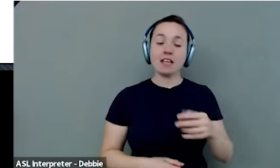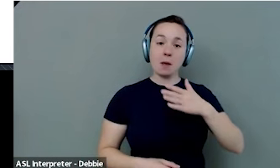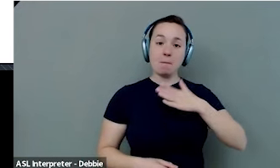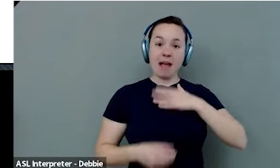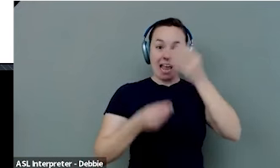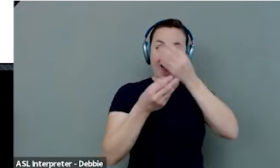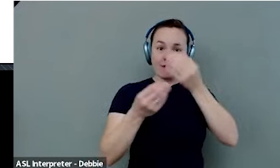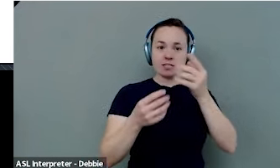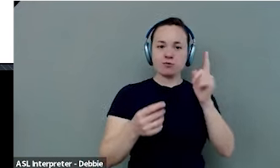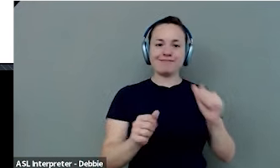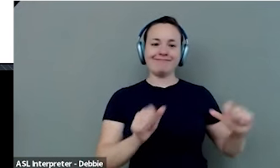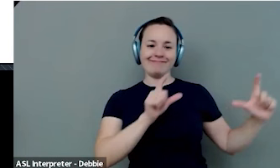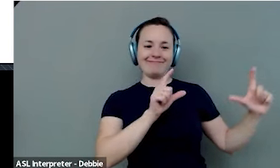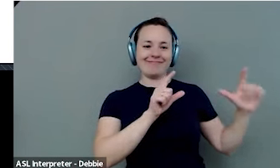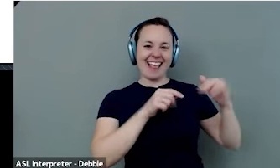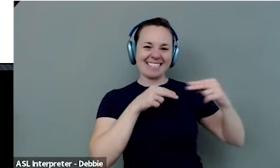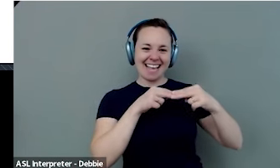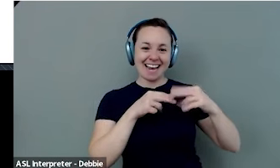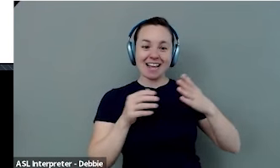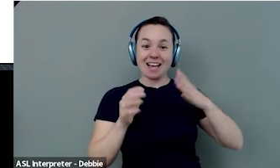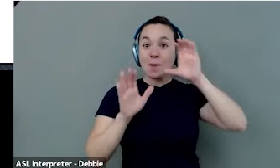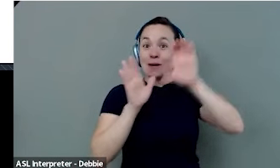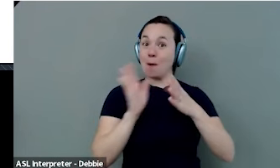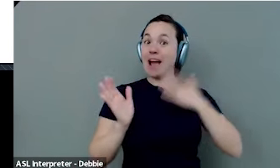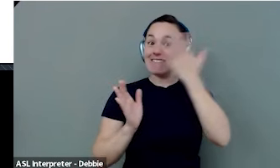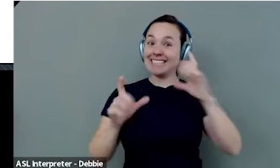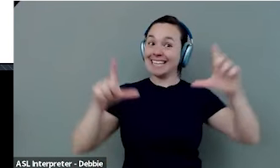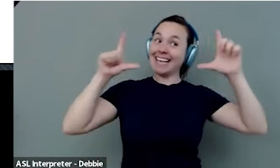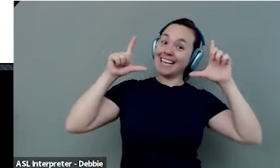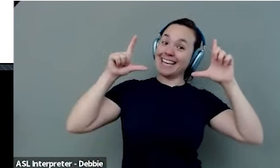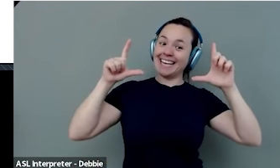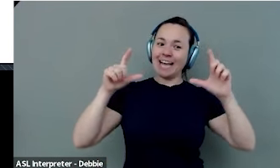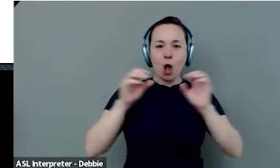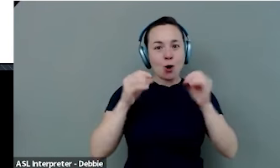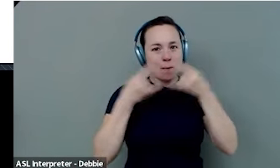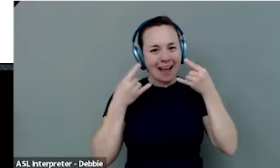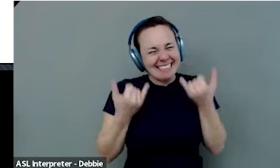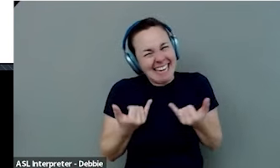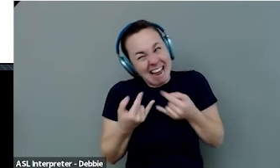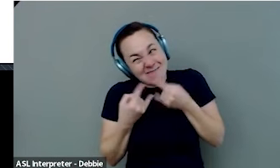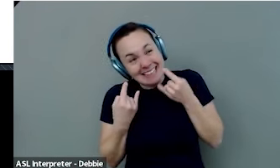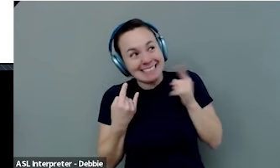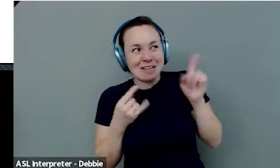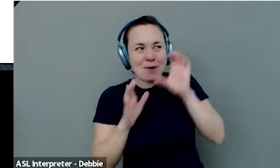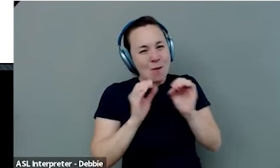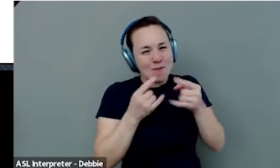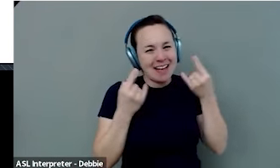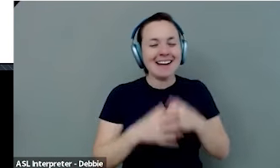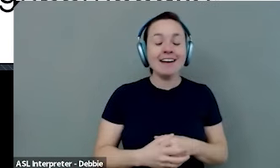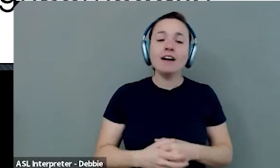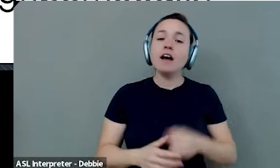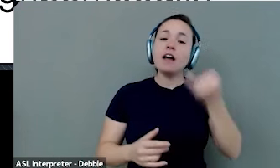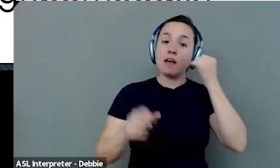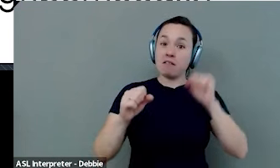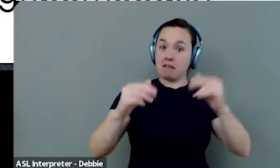information is up on this first slide with a picture of my face without a mask on. And then if we could move to the